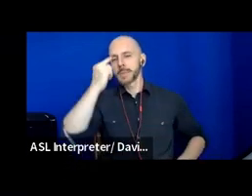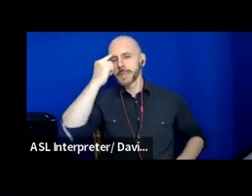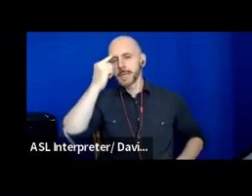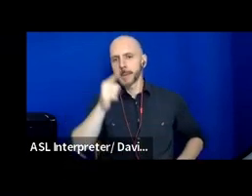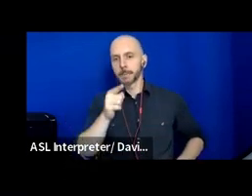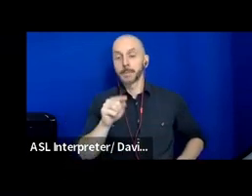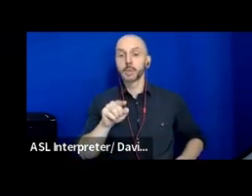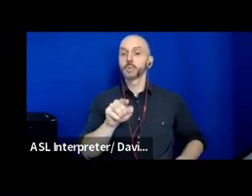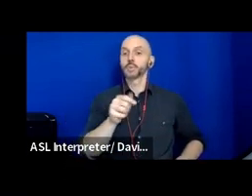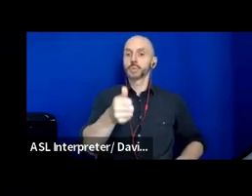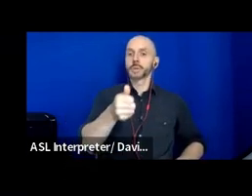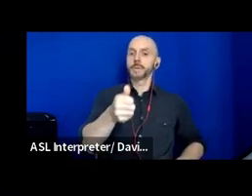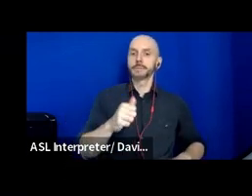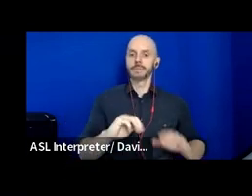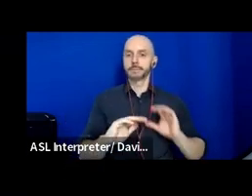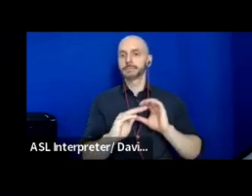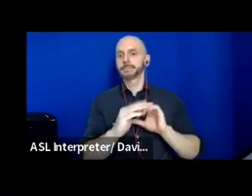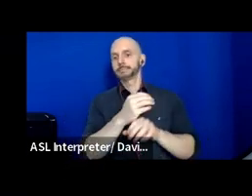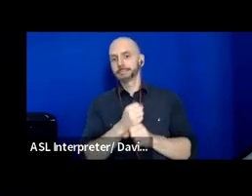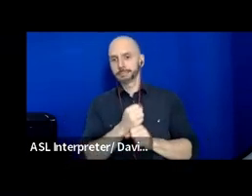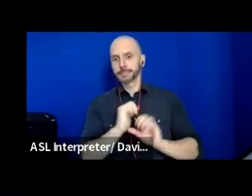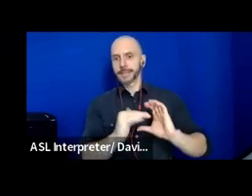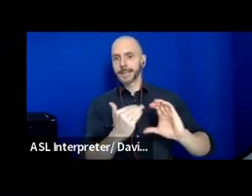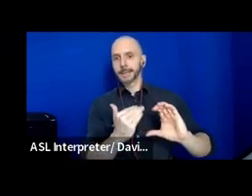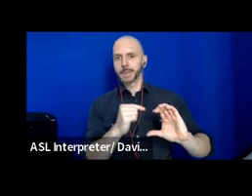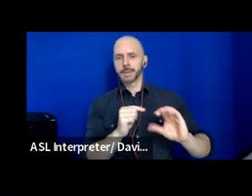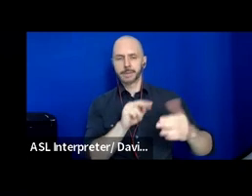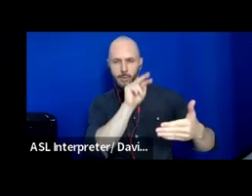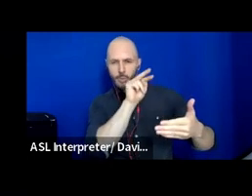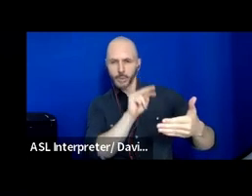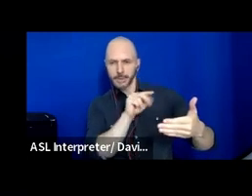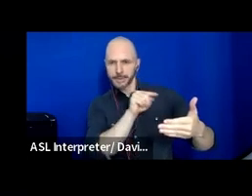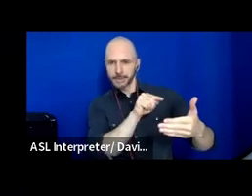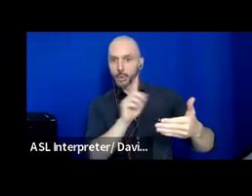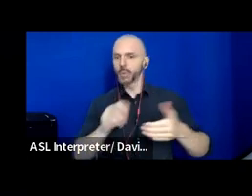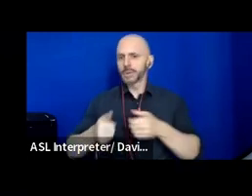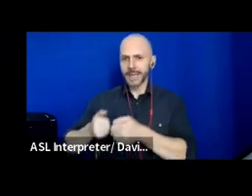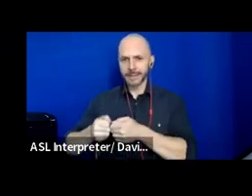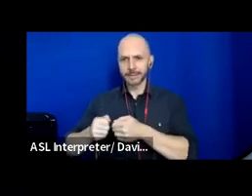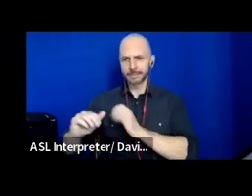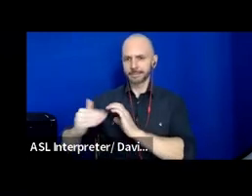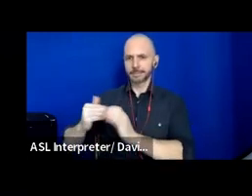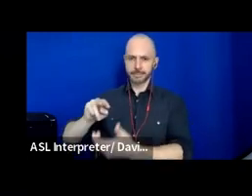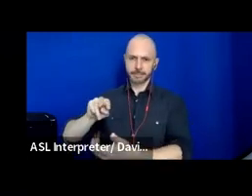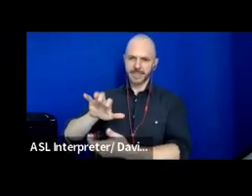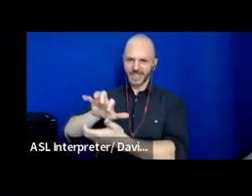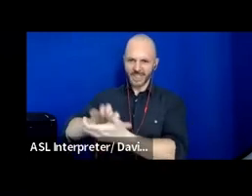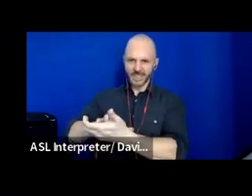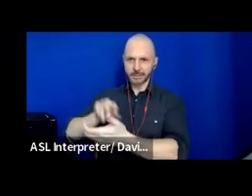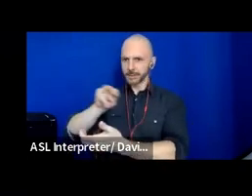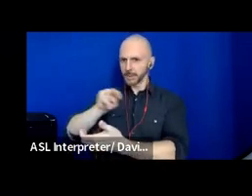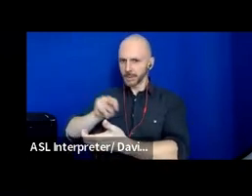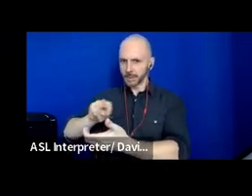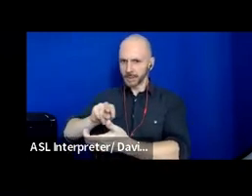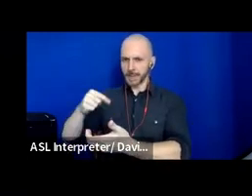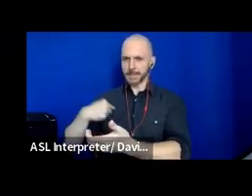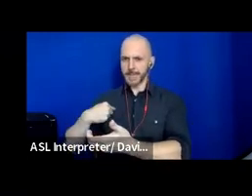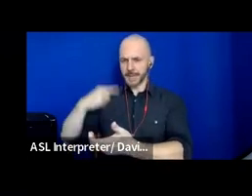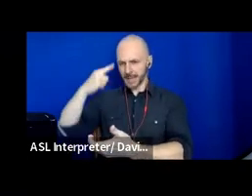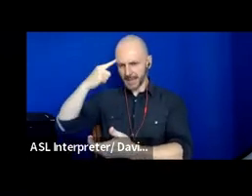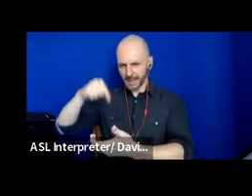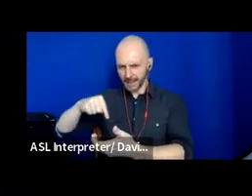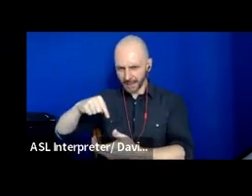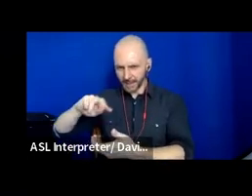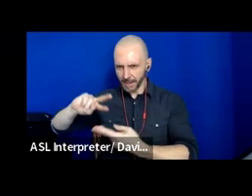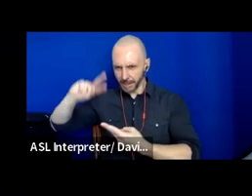an email or a message or in a conversation and it takes you a while to say, wait a minute, am I understanding what you're saying? Or we go to our